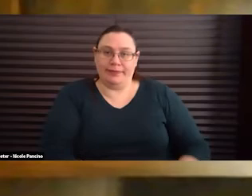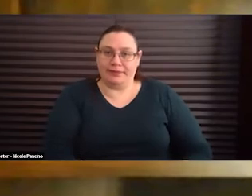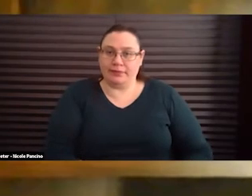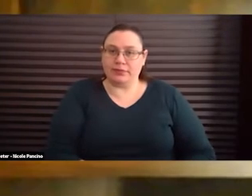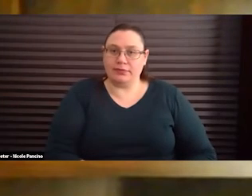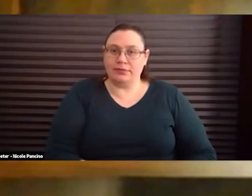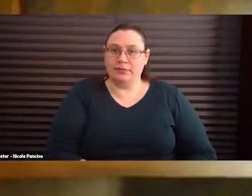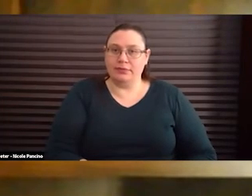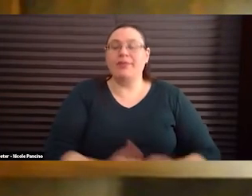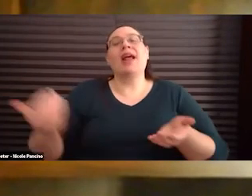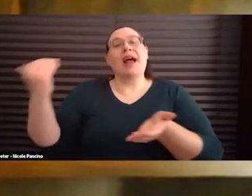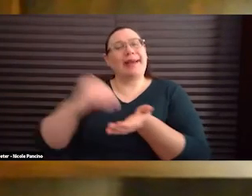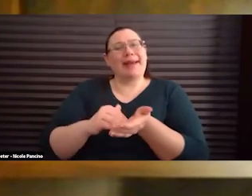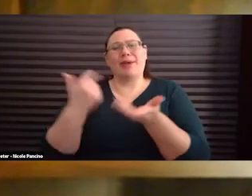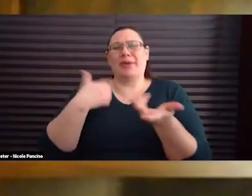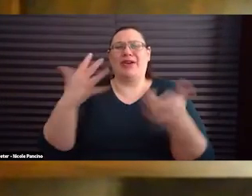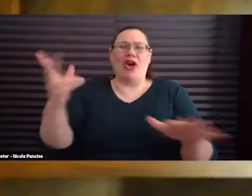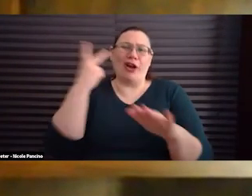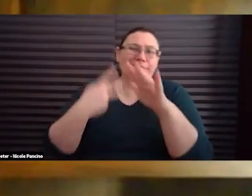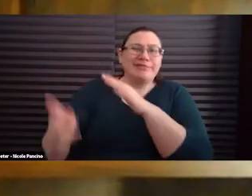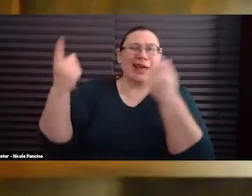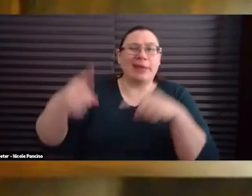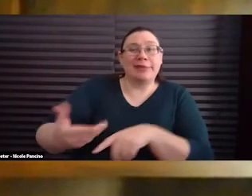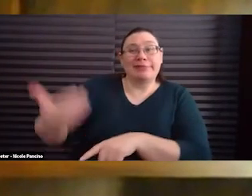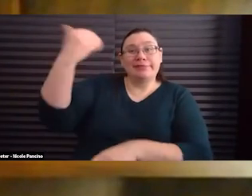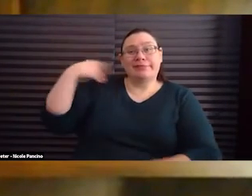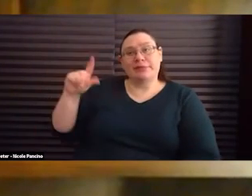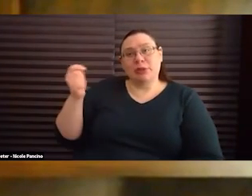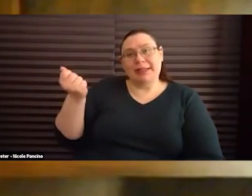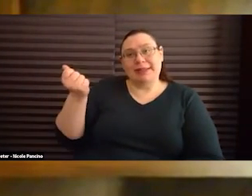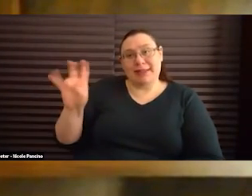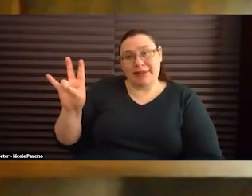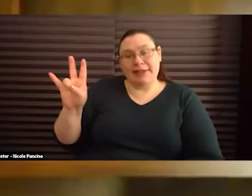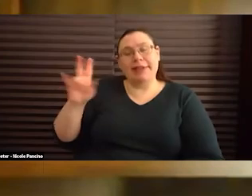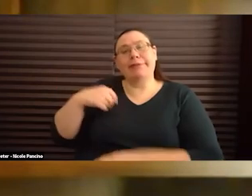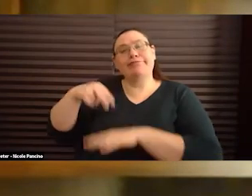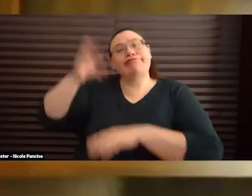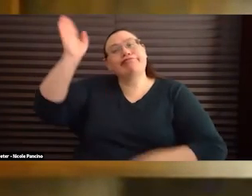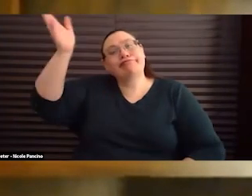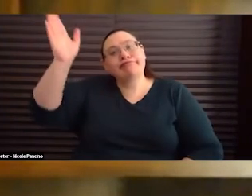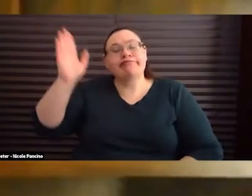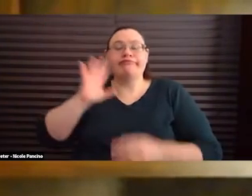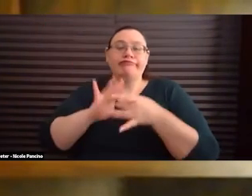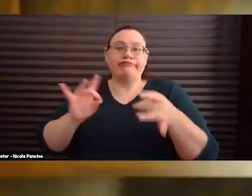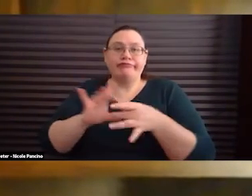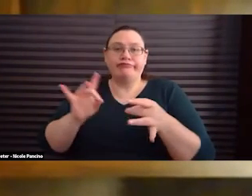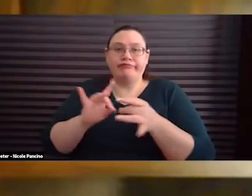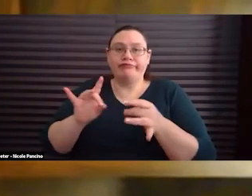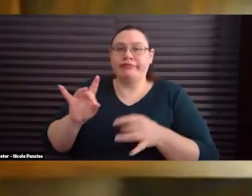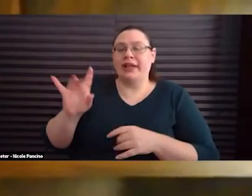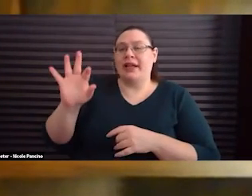Again, we knew that this was coming. Back in 2017, I gave a speech talking about FANG,